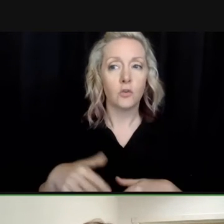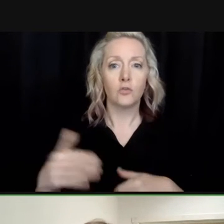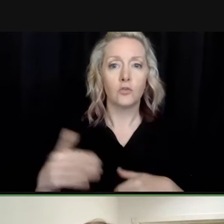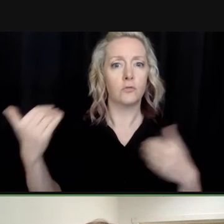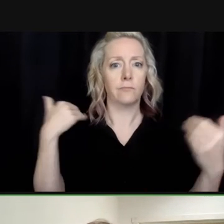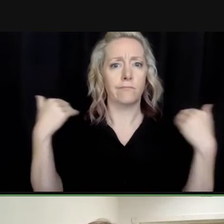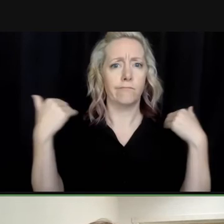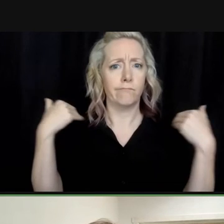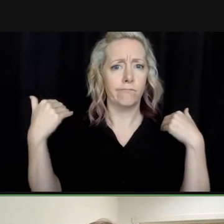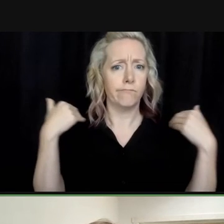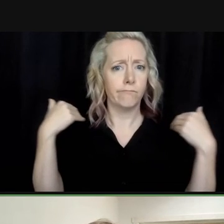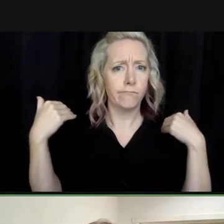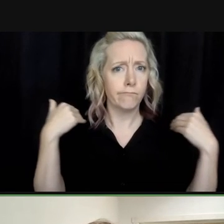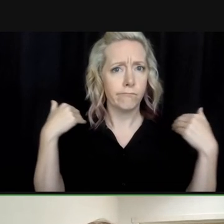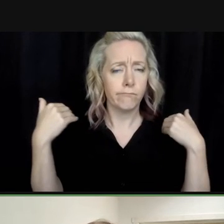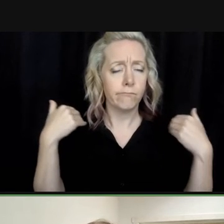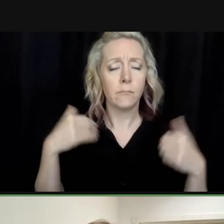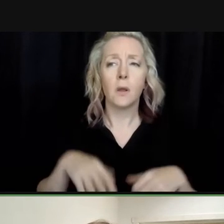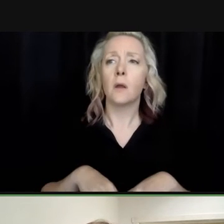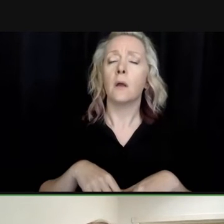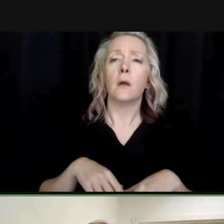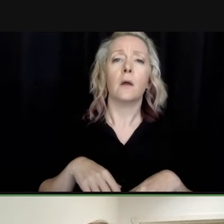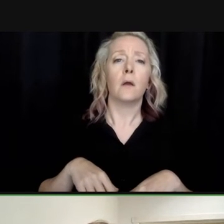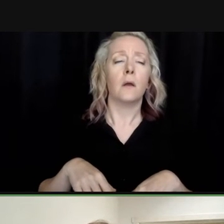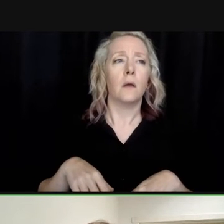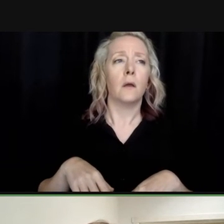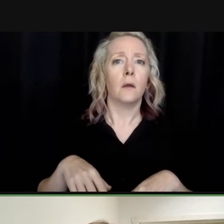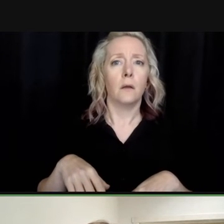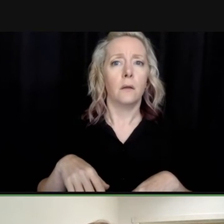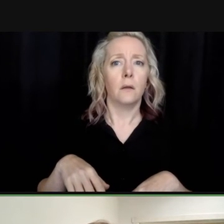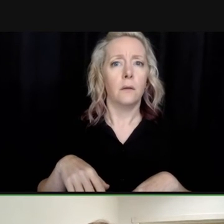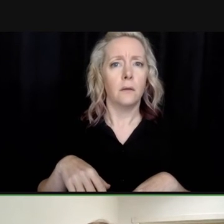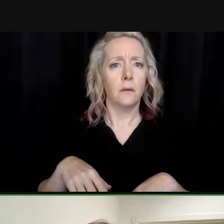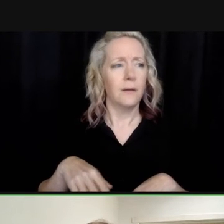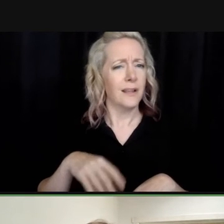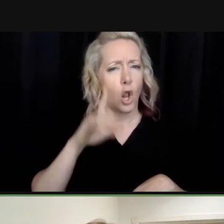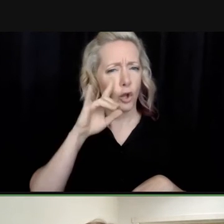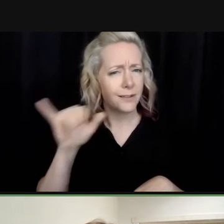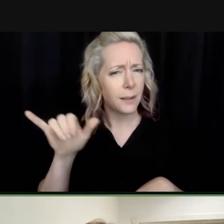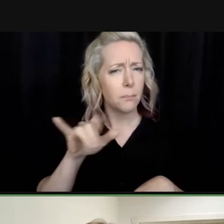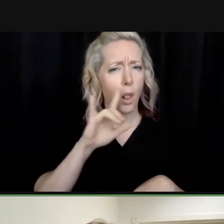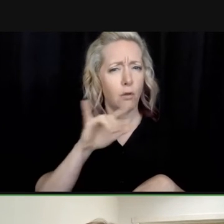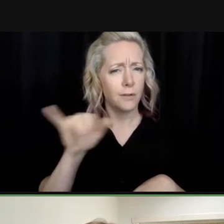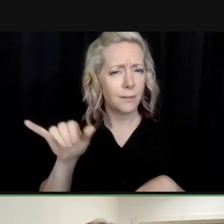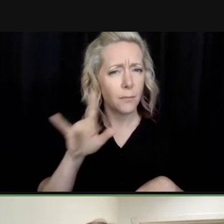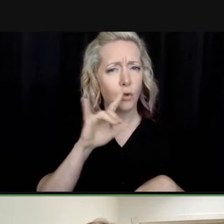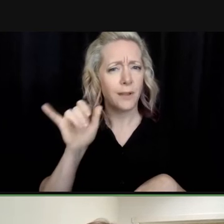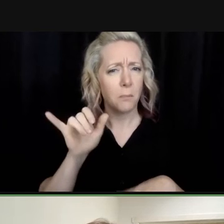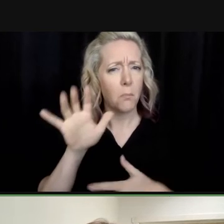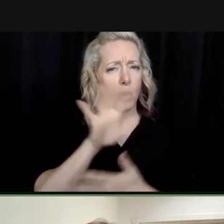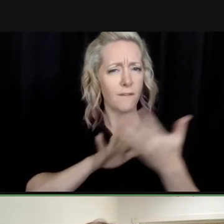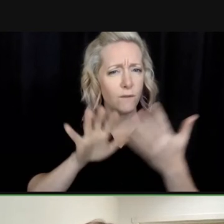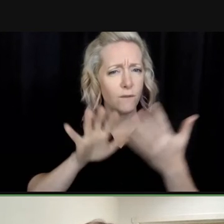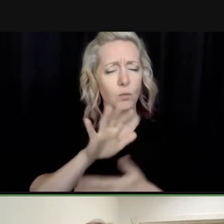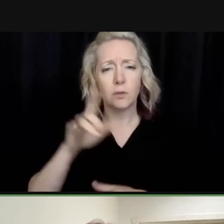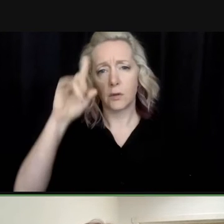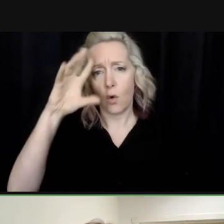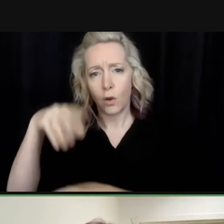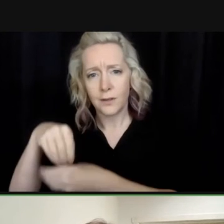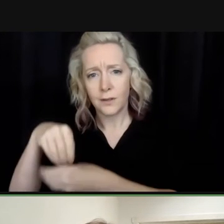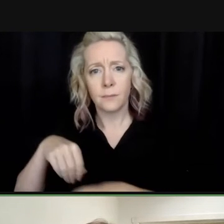posts, especially on the charge syndrome page, about how similar autism and charge looked,